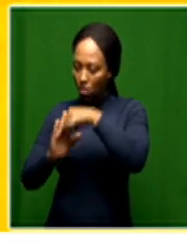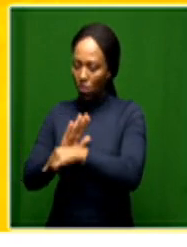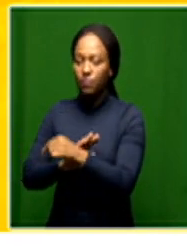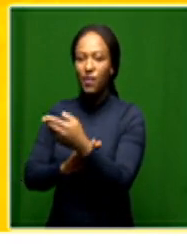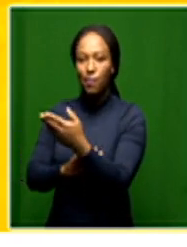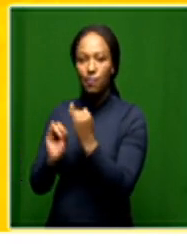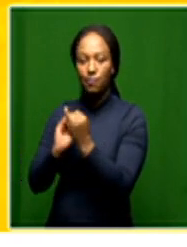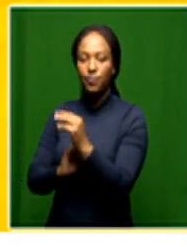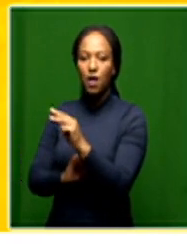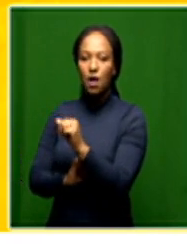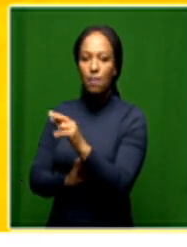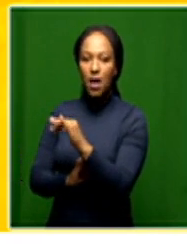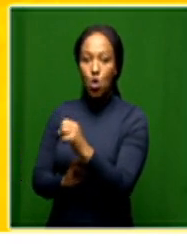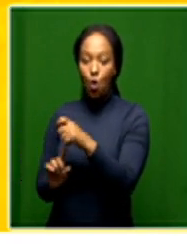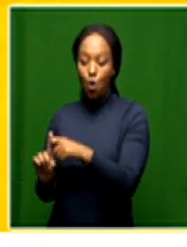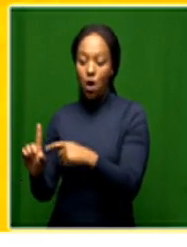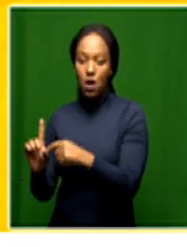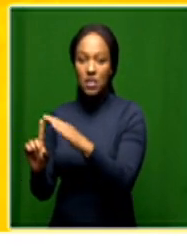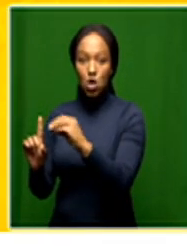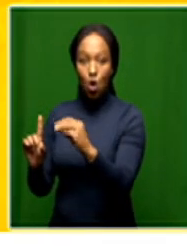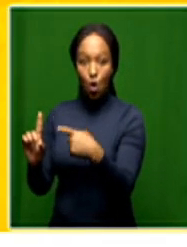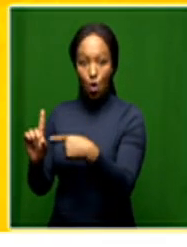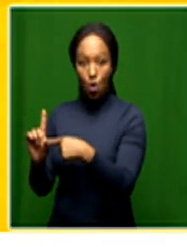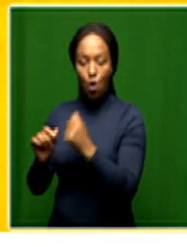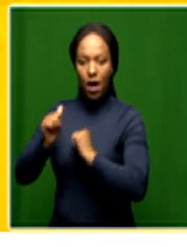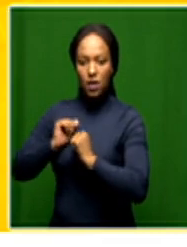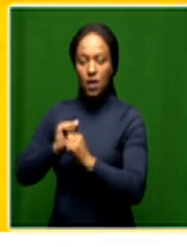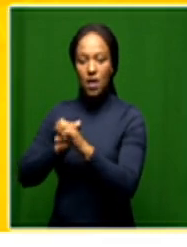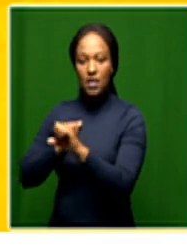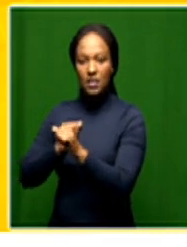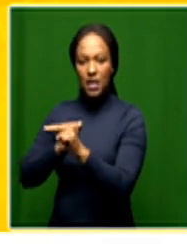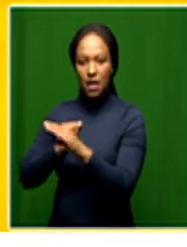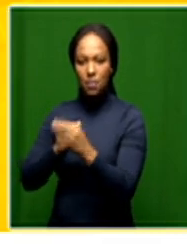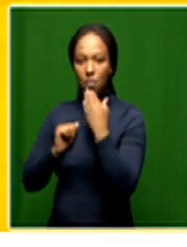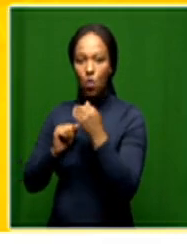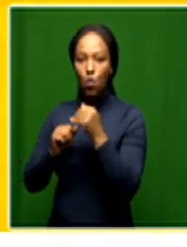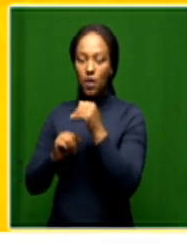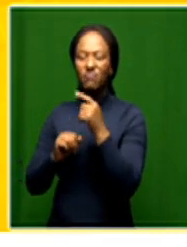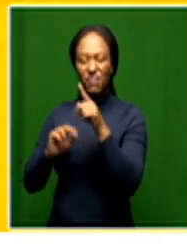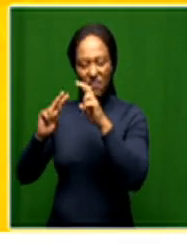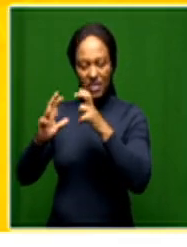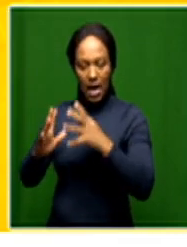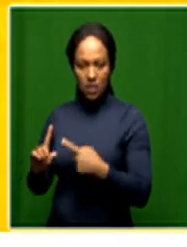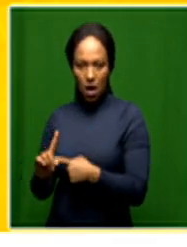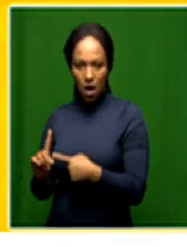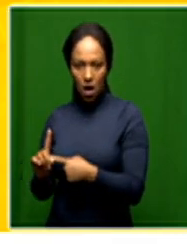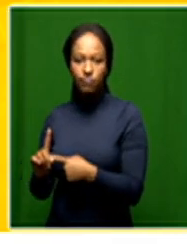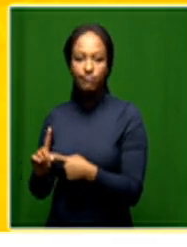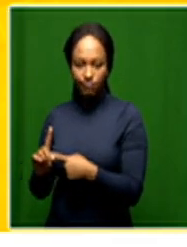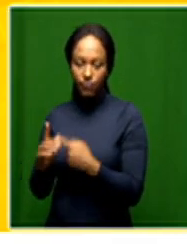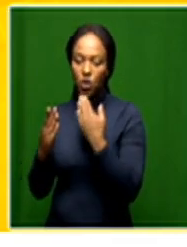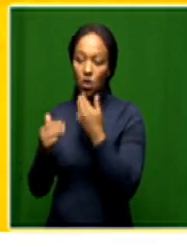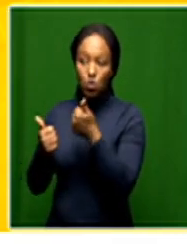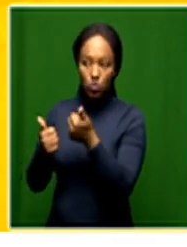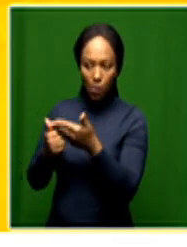Vermeulen, acting COO at the SANBS and the principal investigator of this current survey. Marion, great to have you. Thanks very